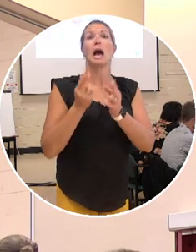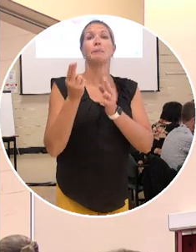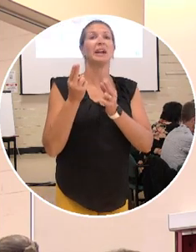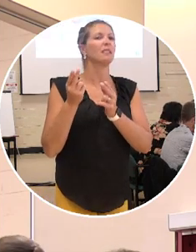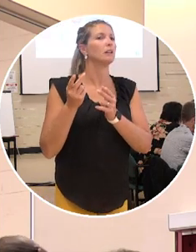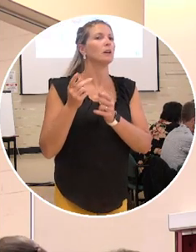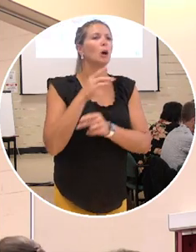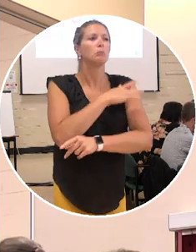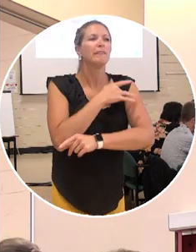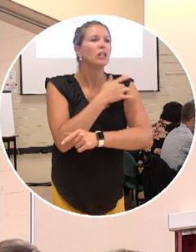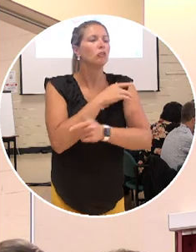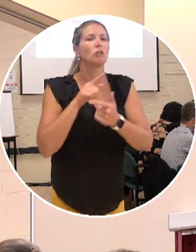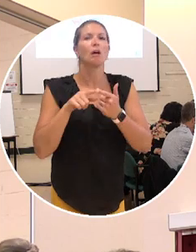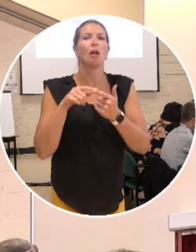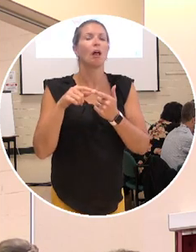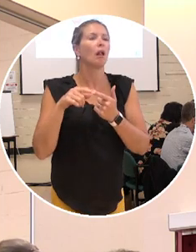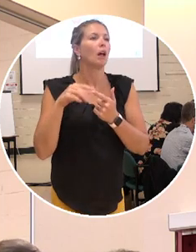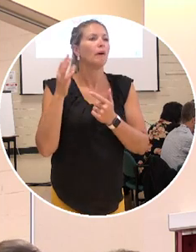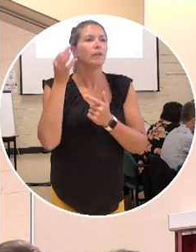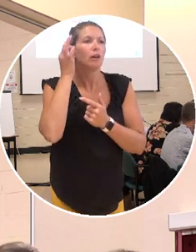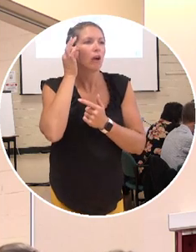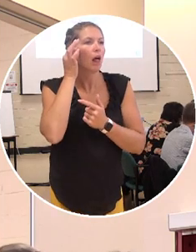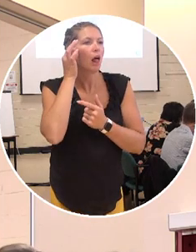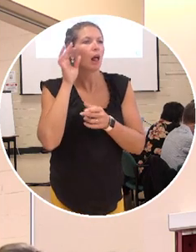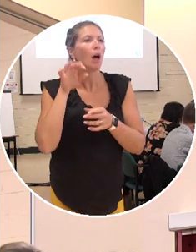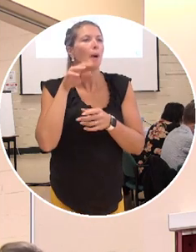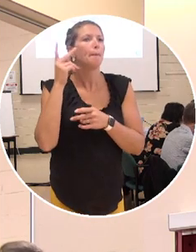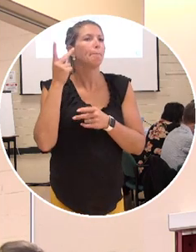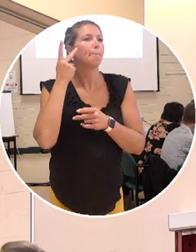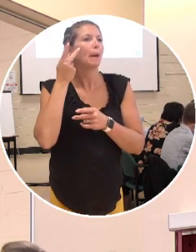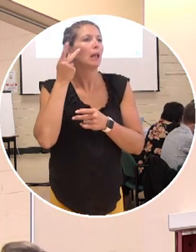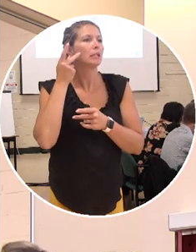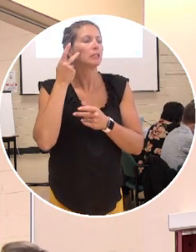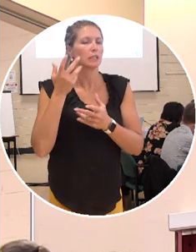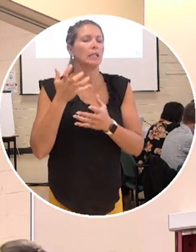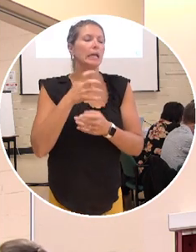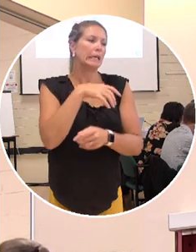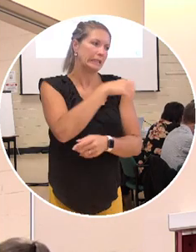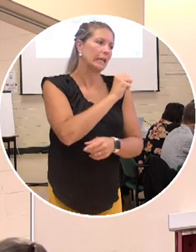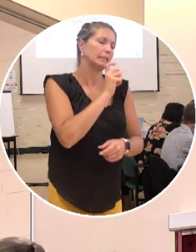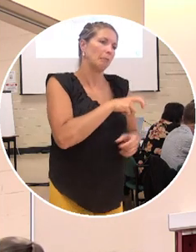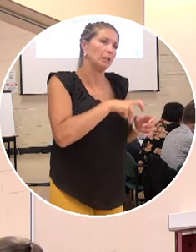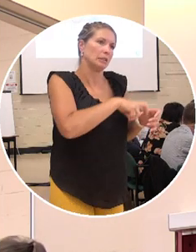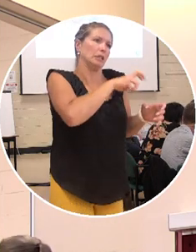federal, that obviously it would be reasonable for you to step back from your role as a